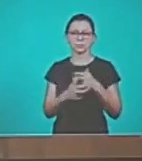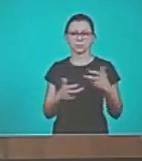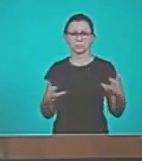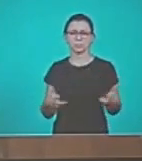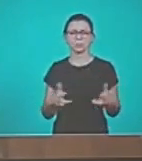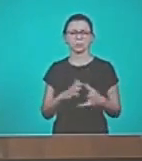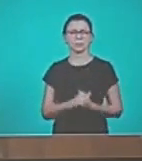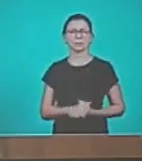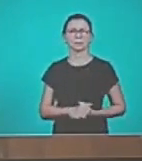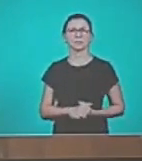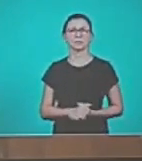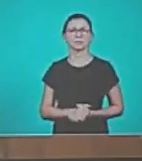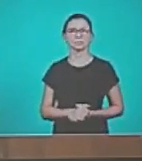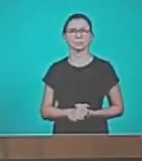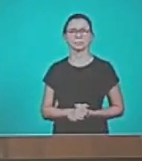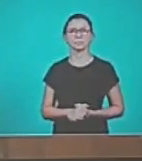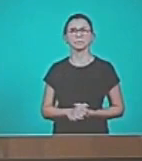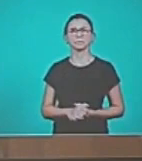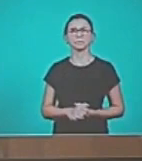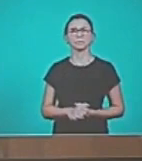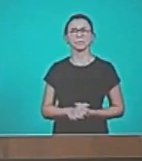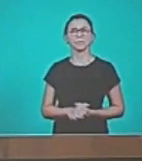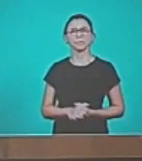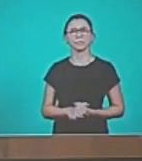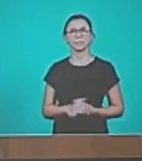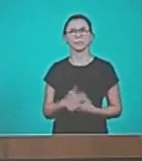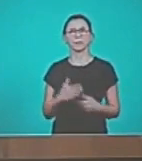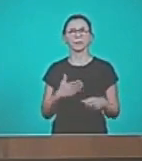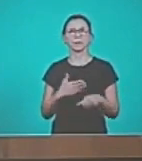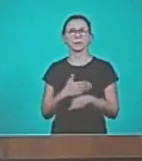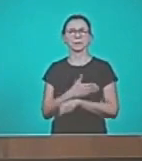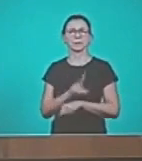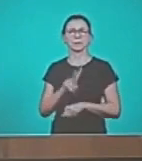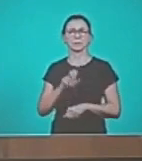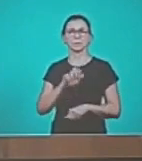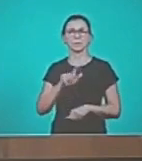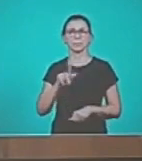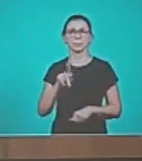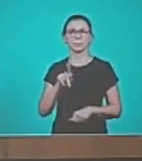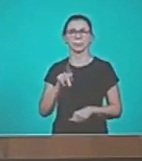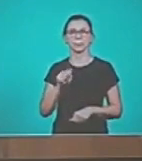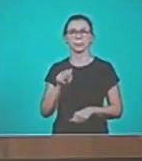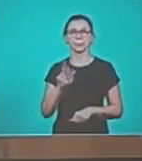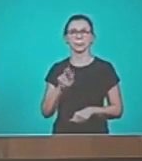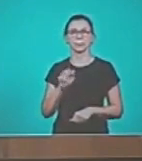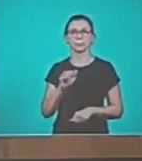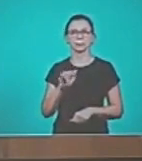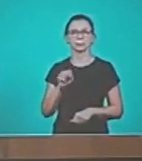brother Faritesh from Valparaíso, also Espírito Santo, Brazil.